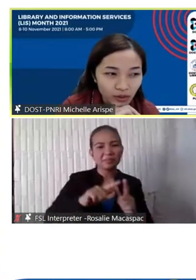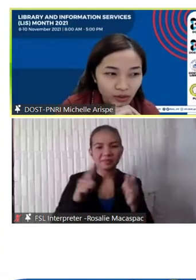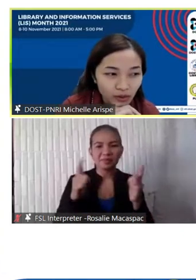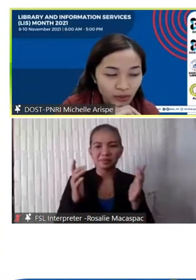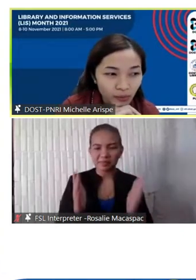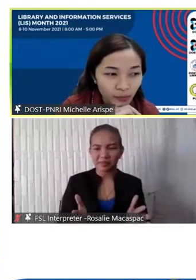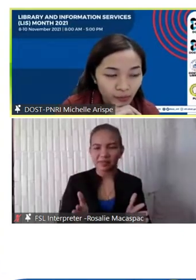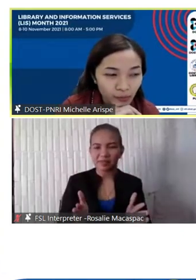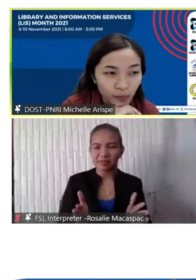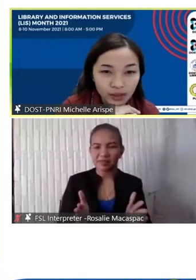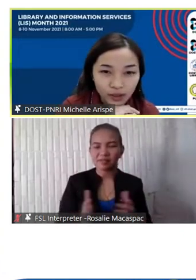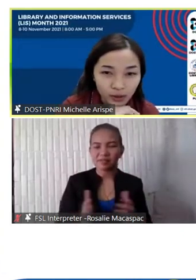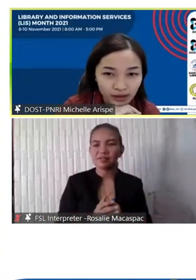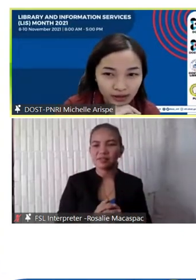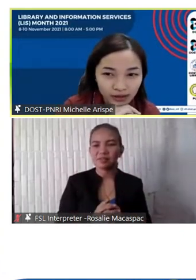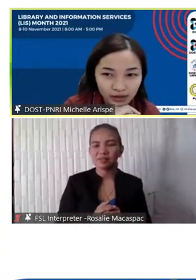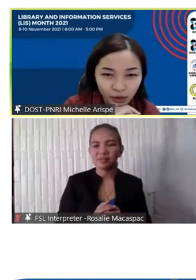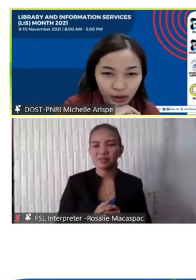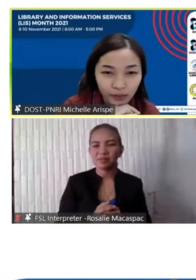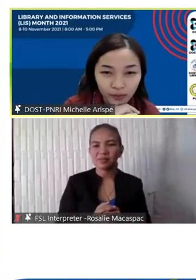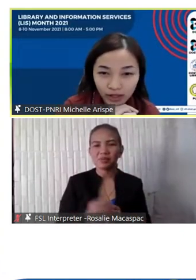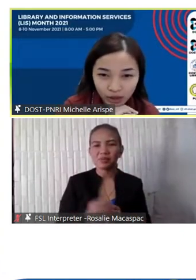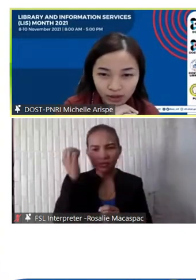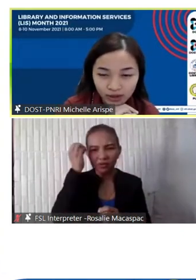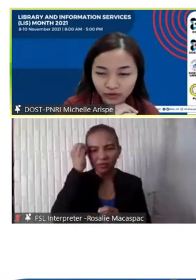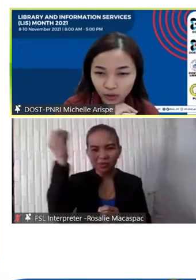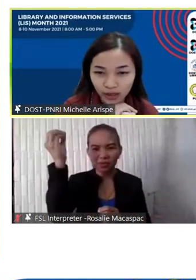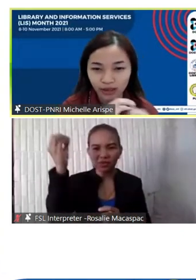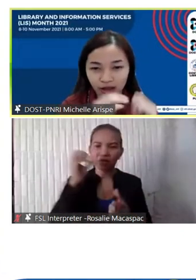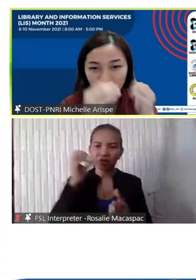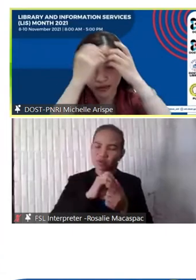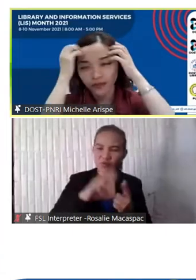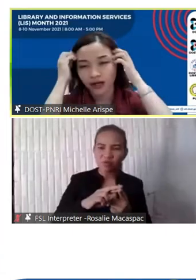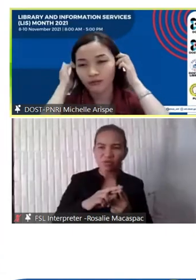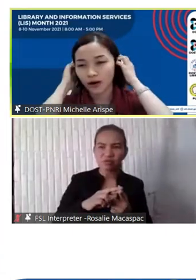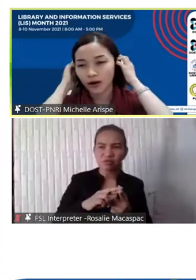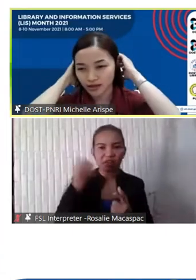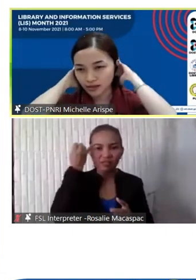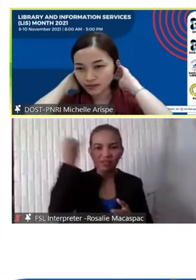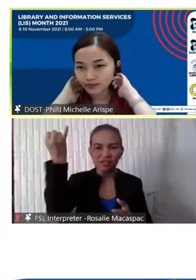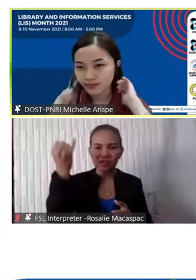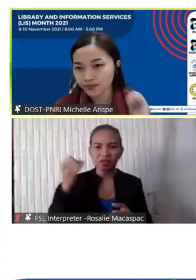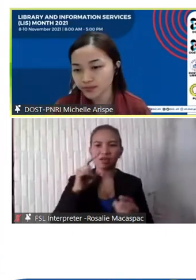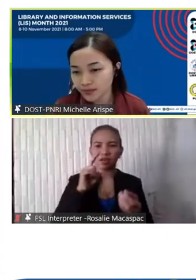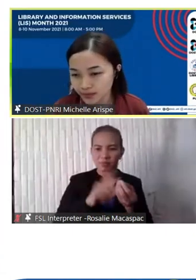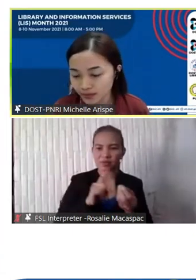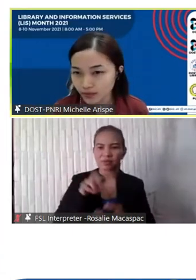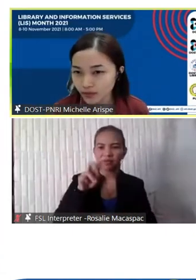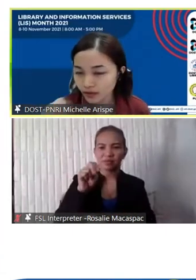ba yung opinion or impression of nuclear among us?